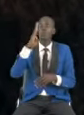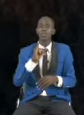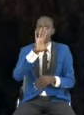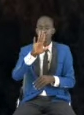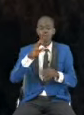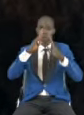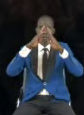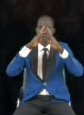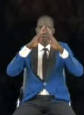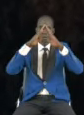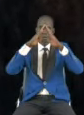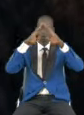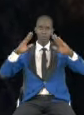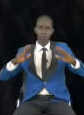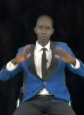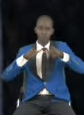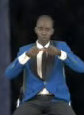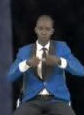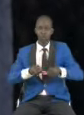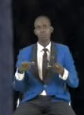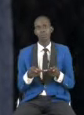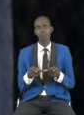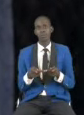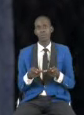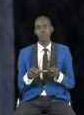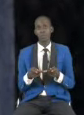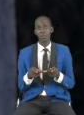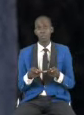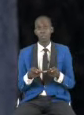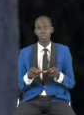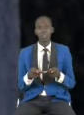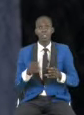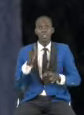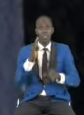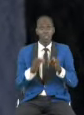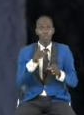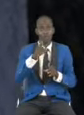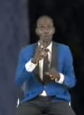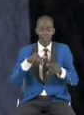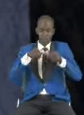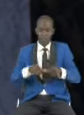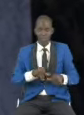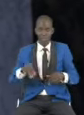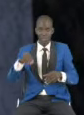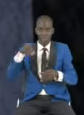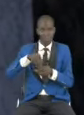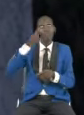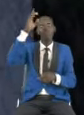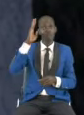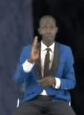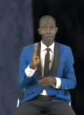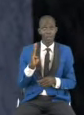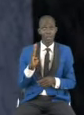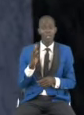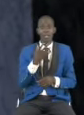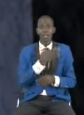me, if you are dwelling in God and God is your